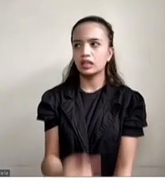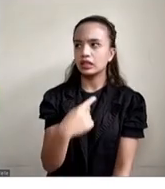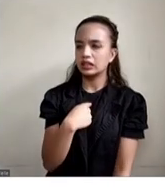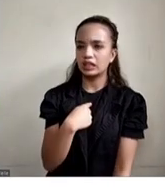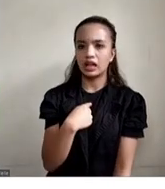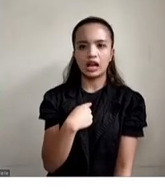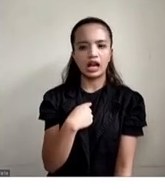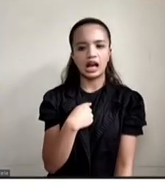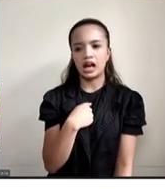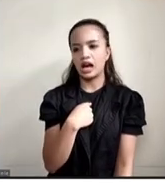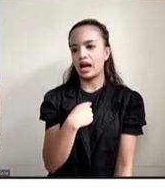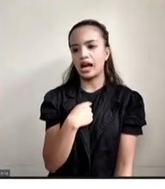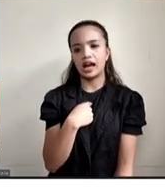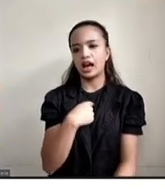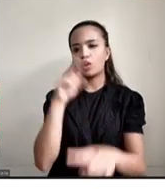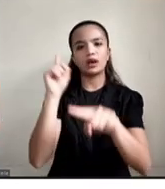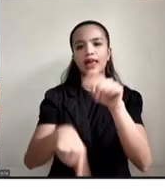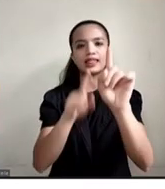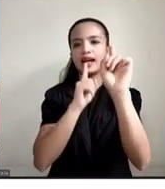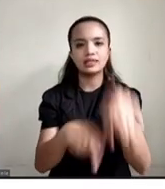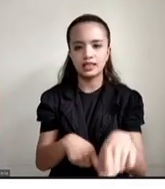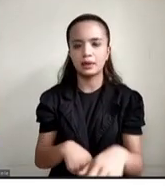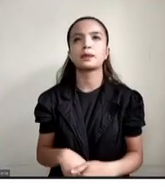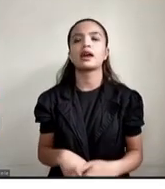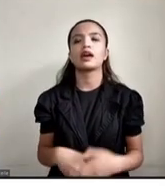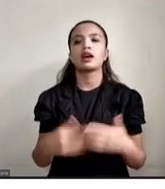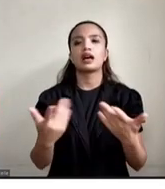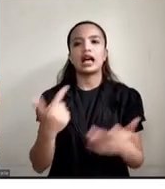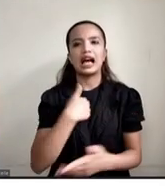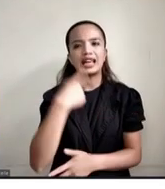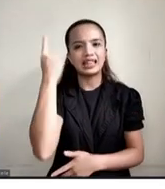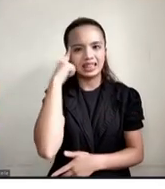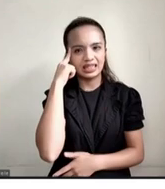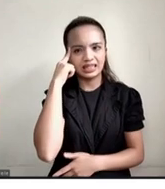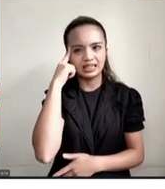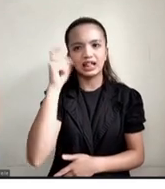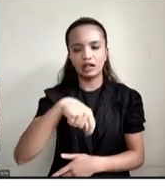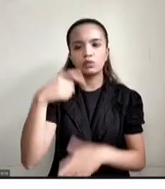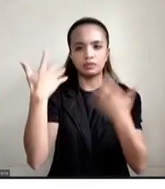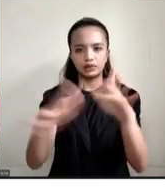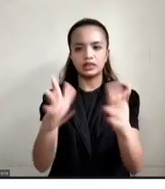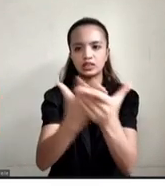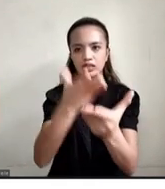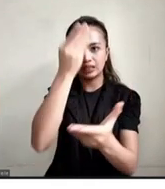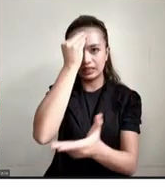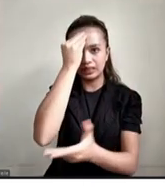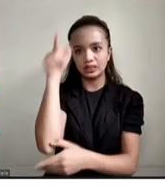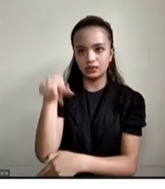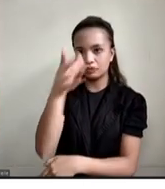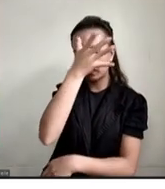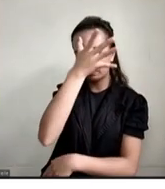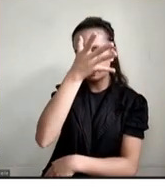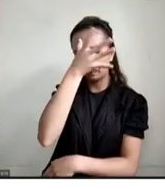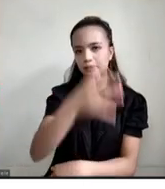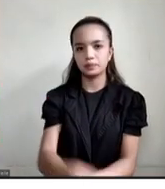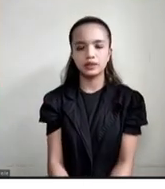I cannot speak for them, but alam mo, I think that is something that I learned from my father, Carmina, na